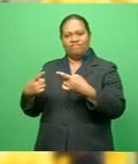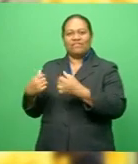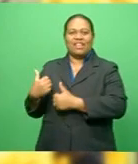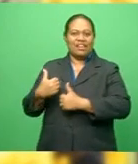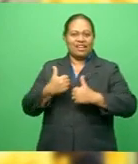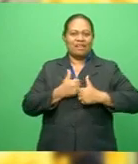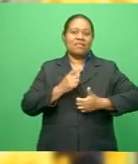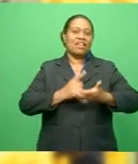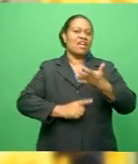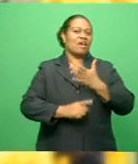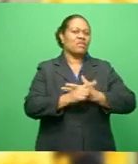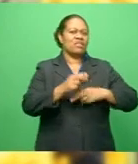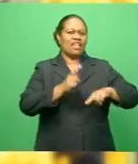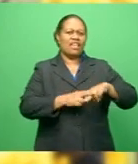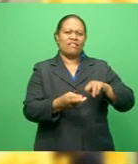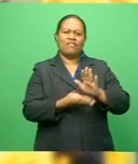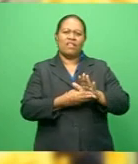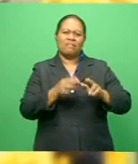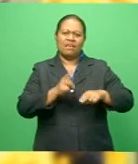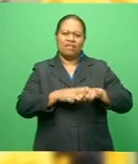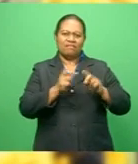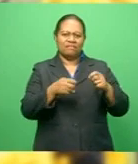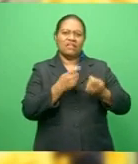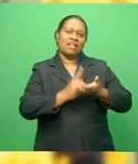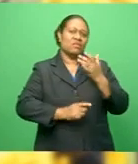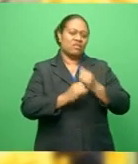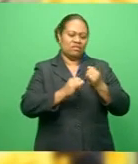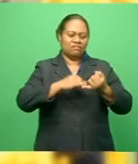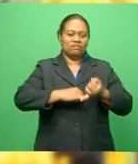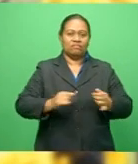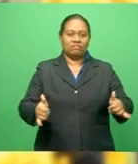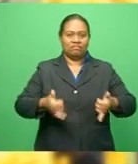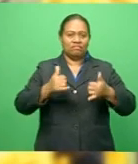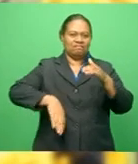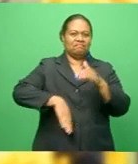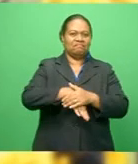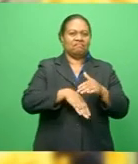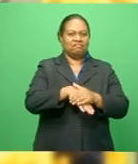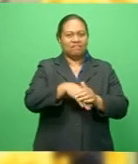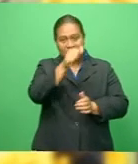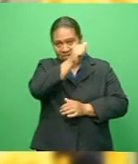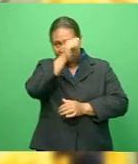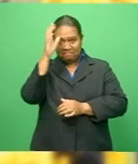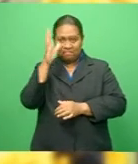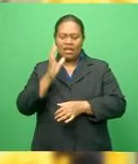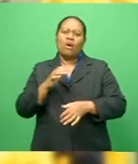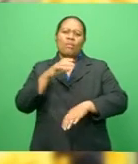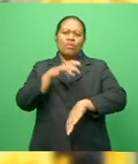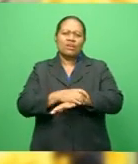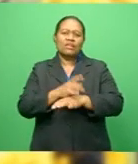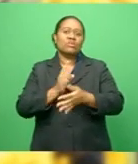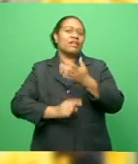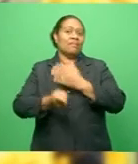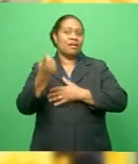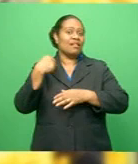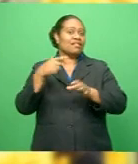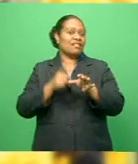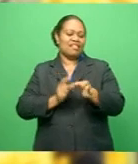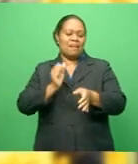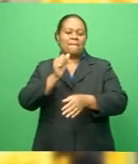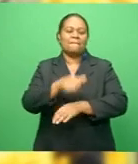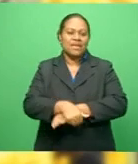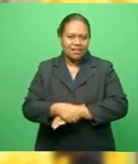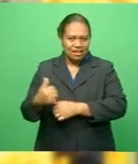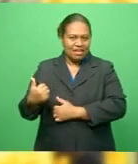annual FMF Rise Fiji Rise Sukuna Bowl football match. The star-studded police team were victors in last year's